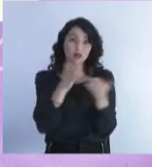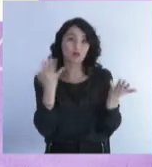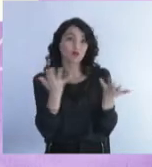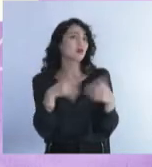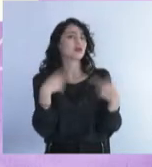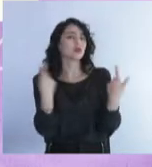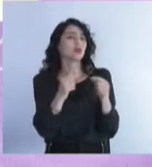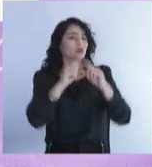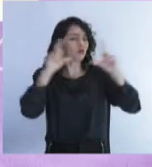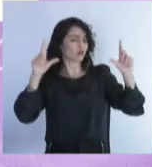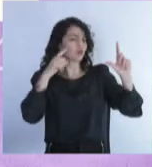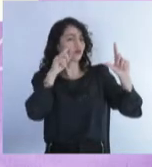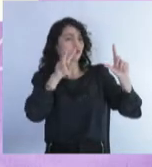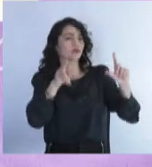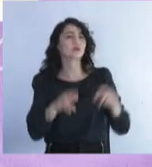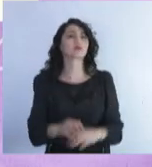more.